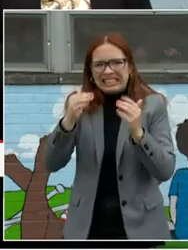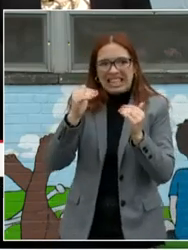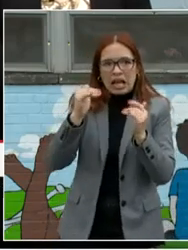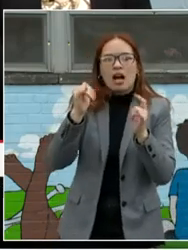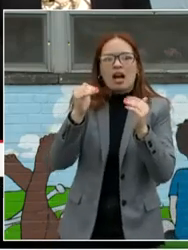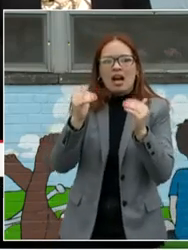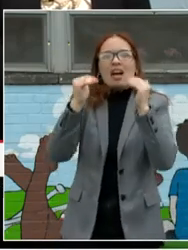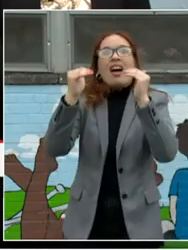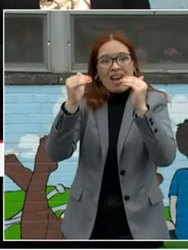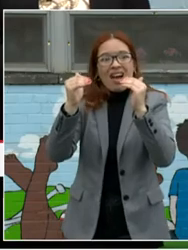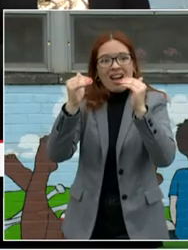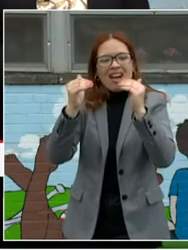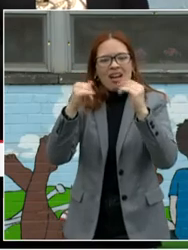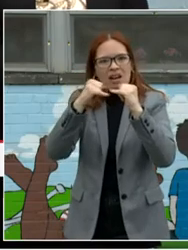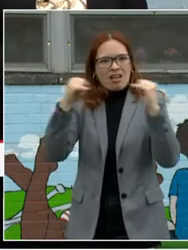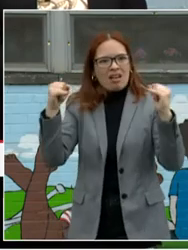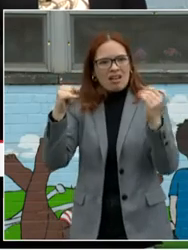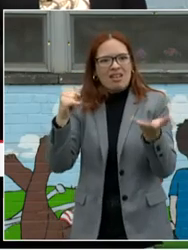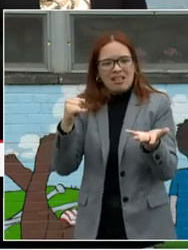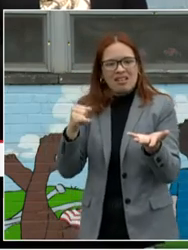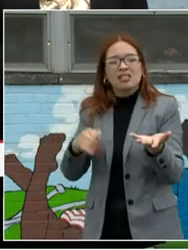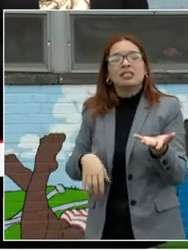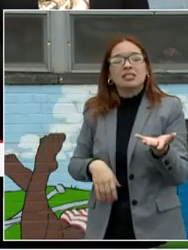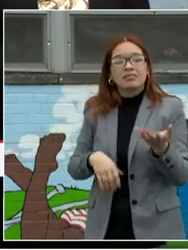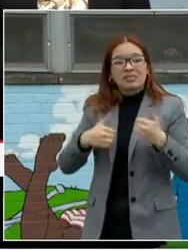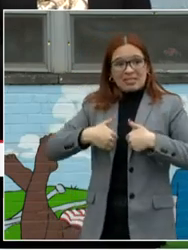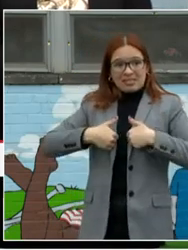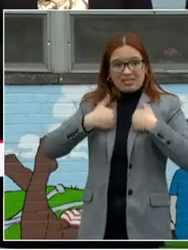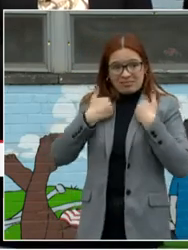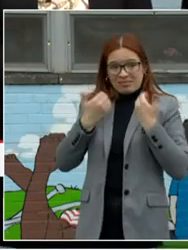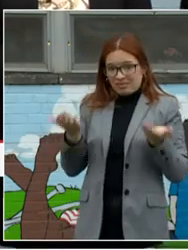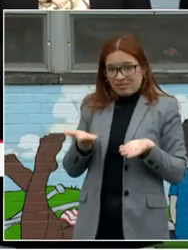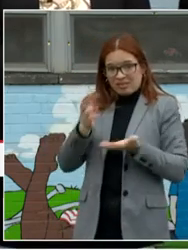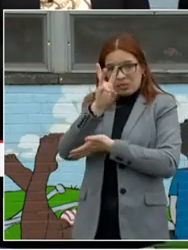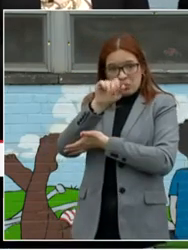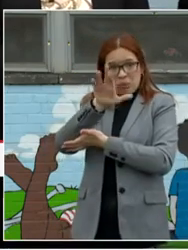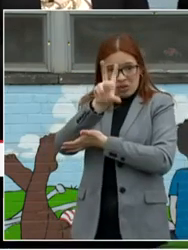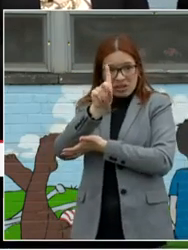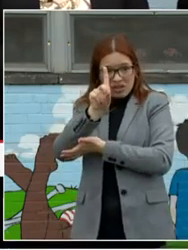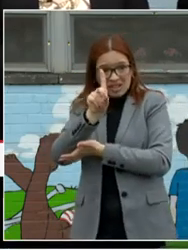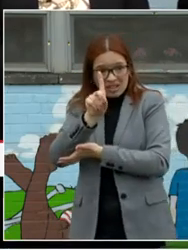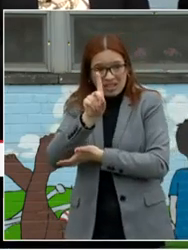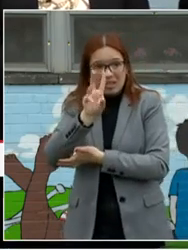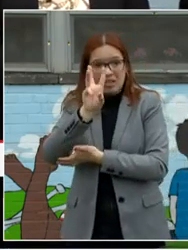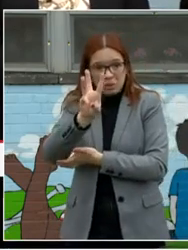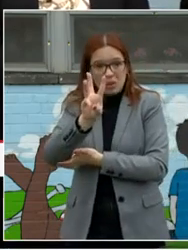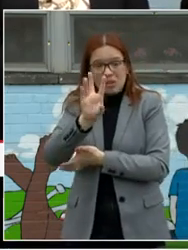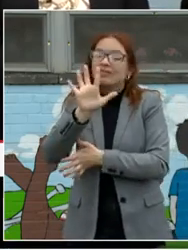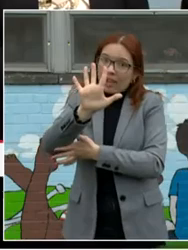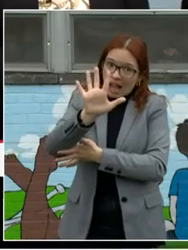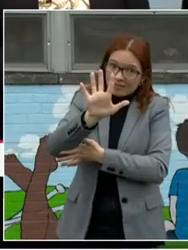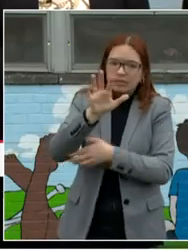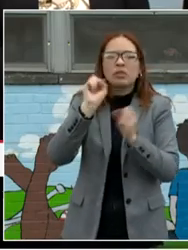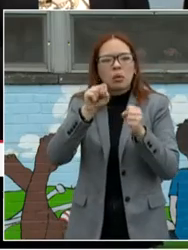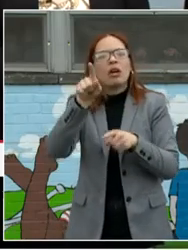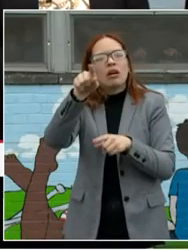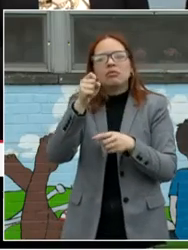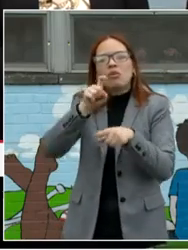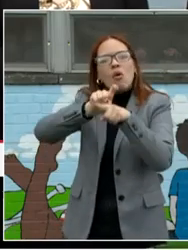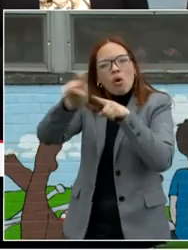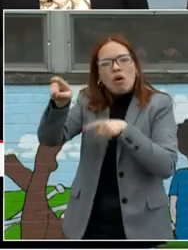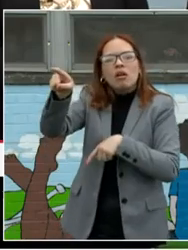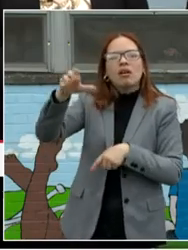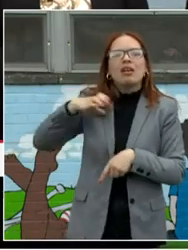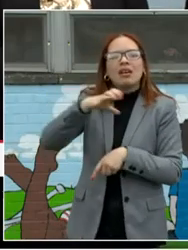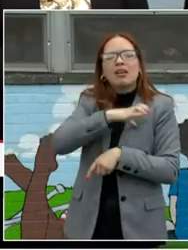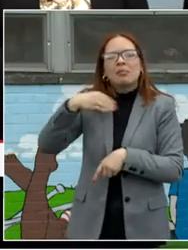in Ward 5, Easter Seals, is come and say, we want the Easter Seals to have more kids that can participate. We're in Ward